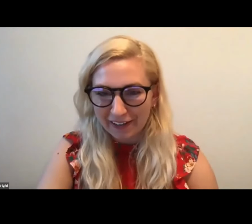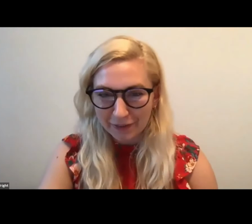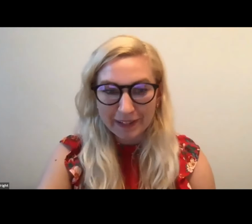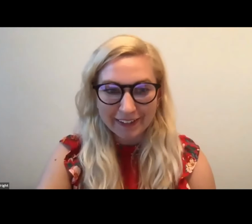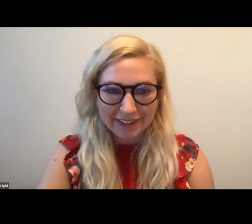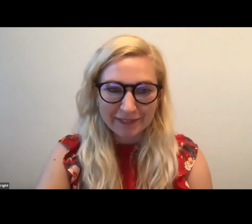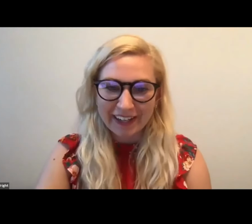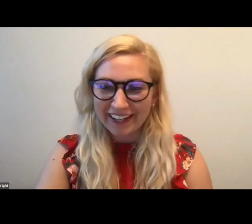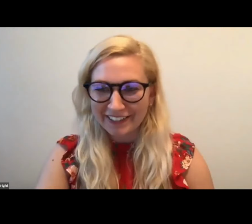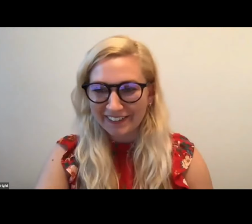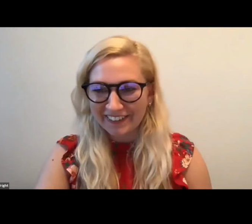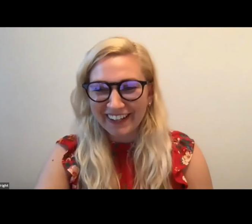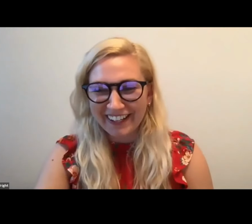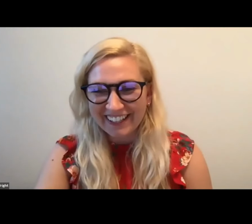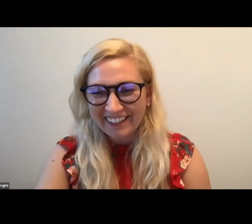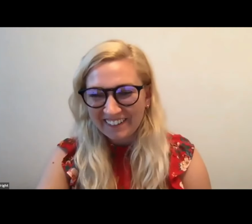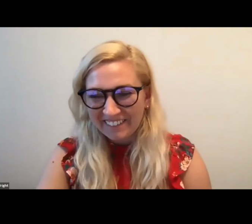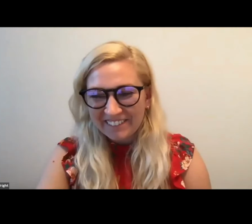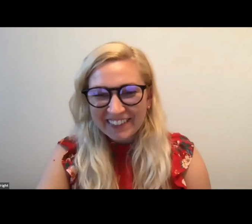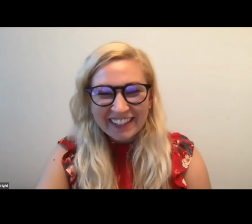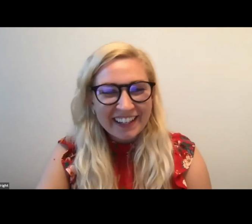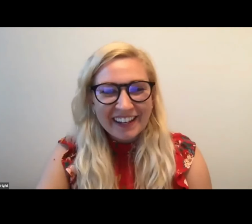for everybody else who made it too.